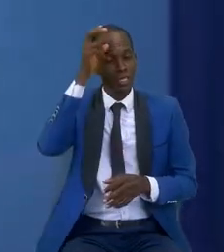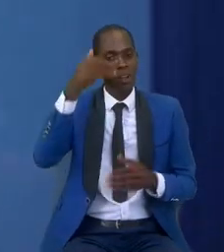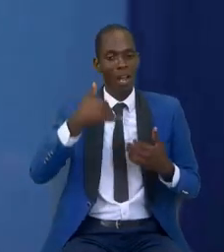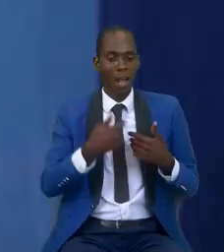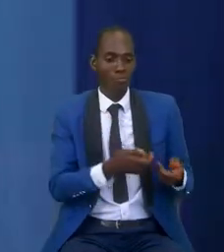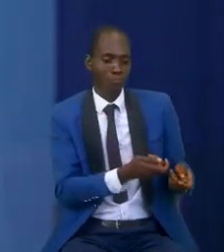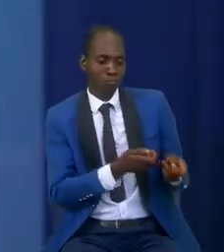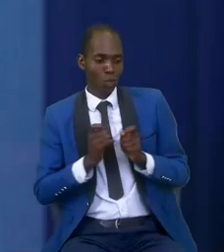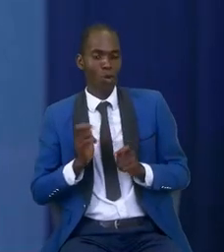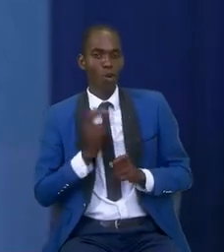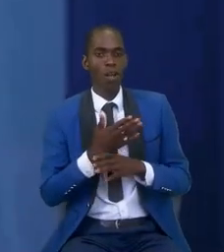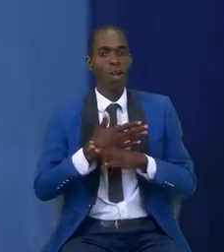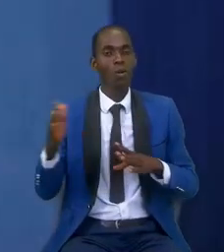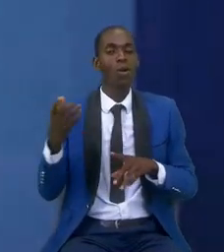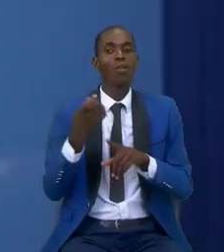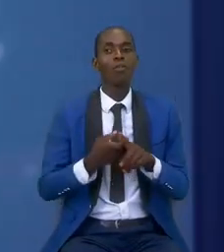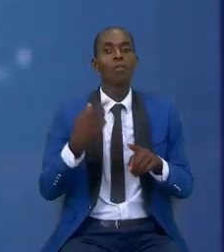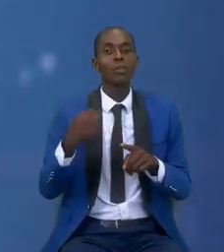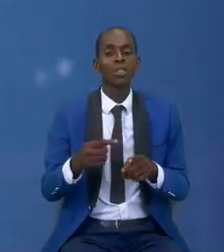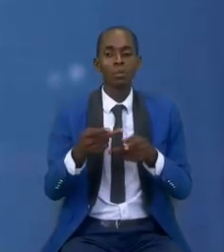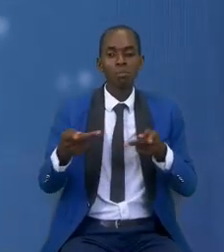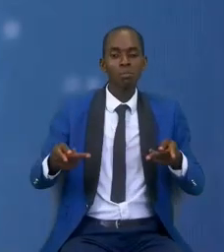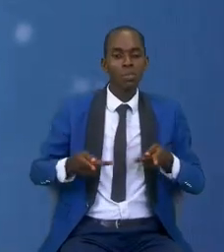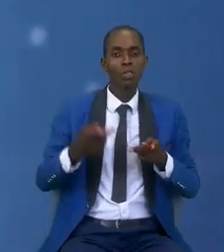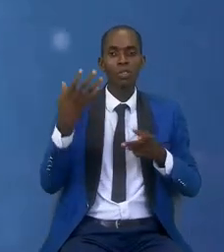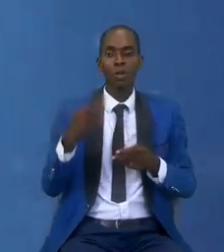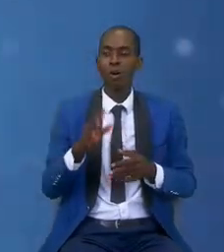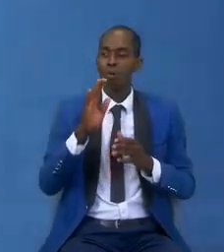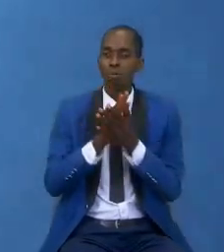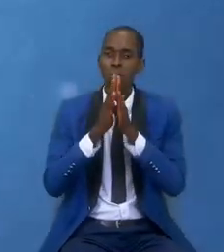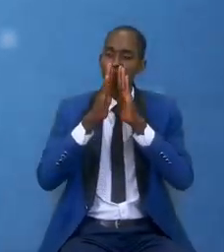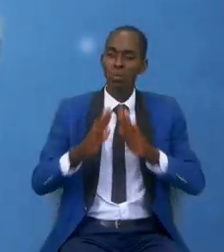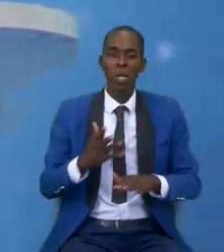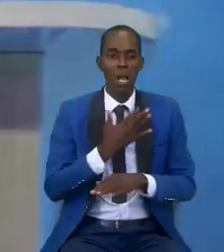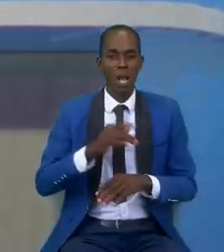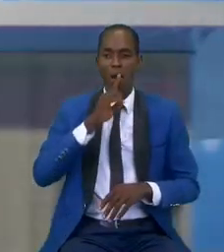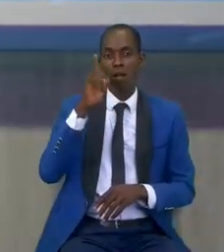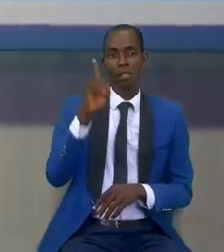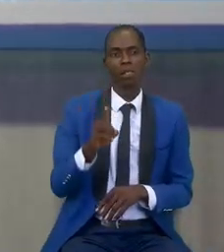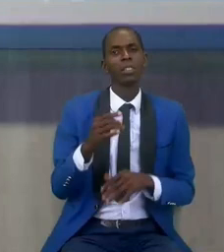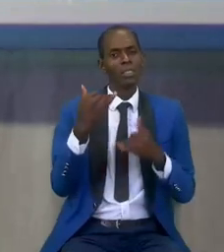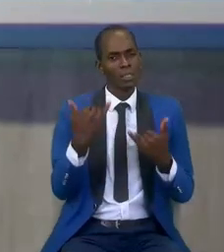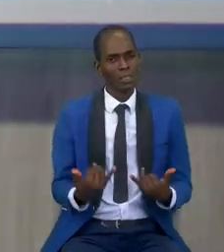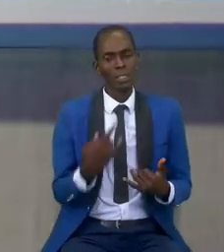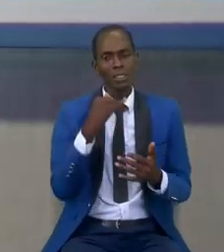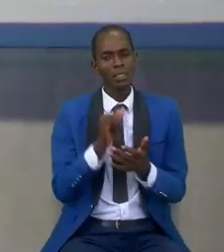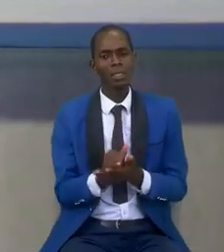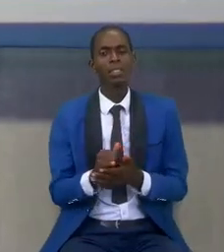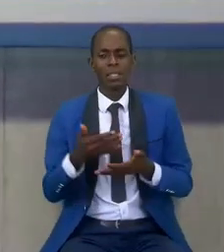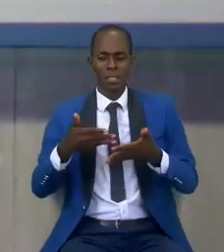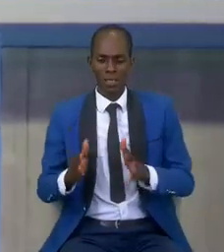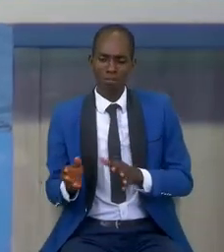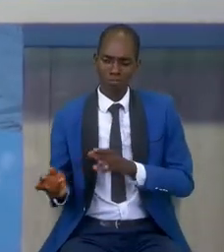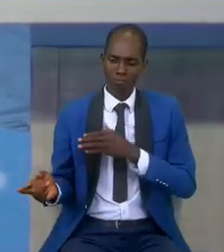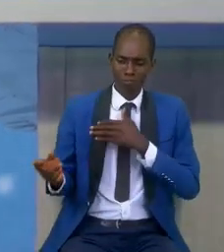it says not let him return unto the Lord with all our hearts with all our soul will save me far away